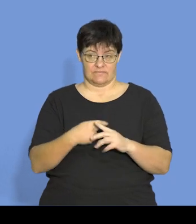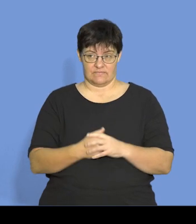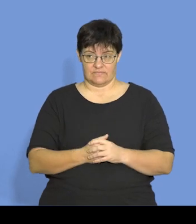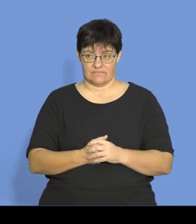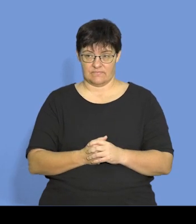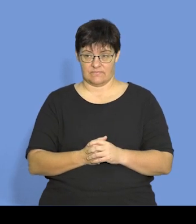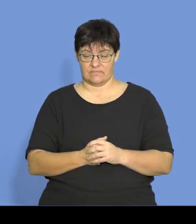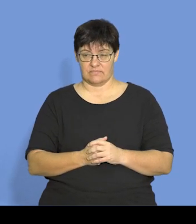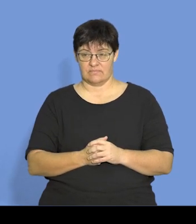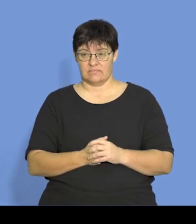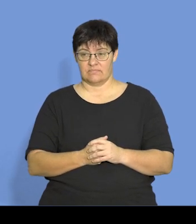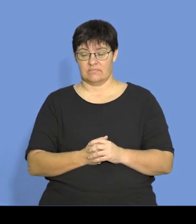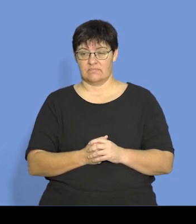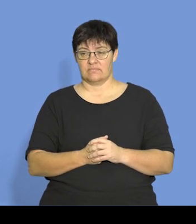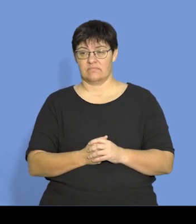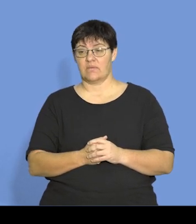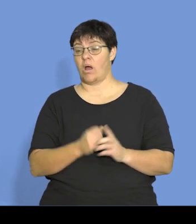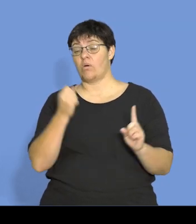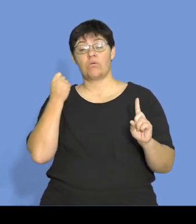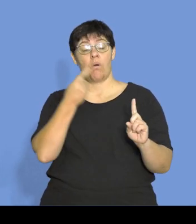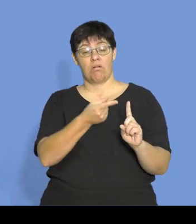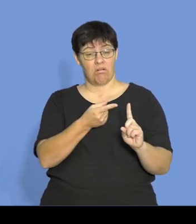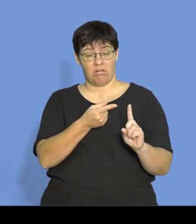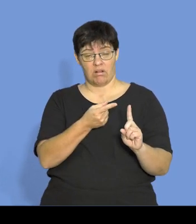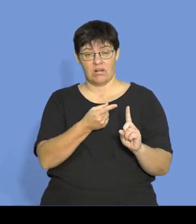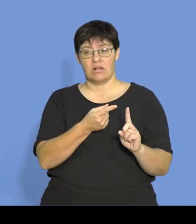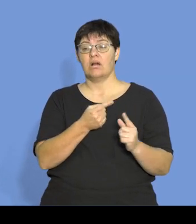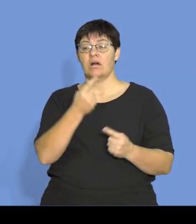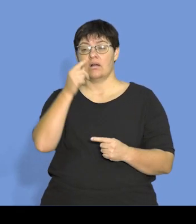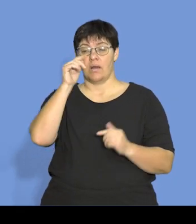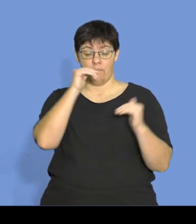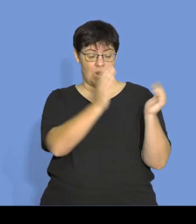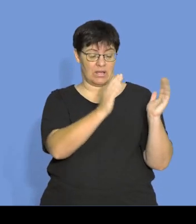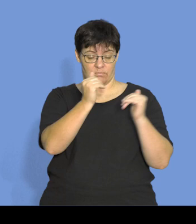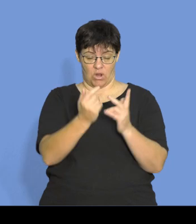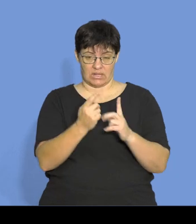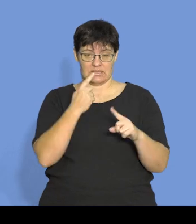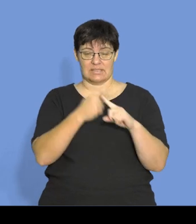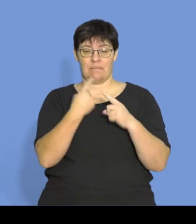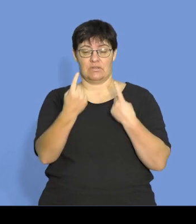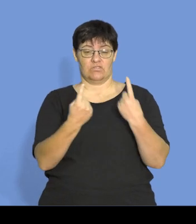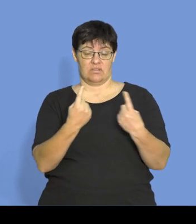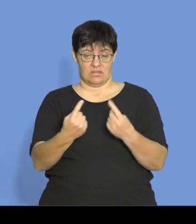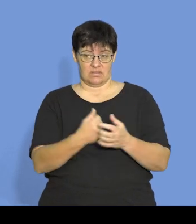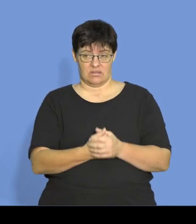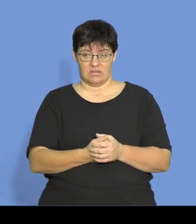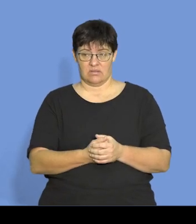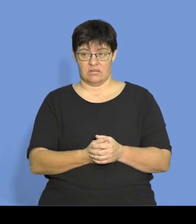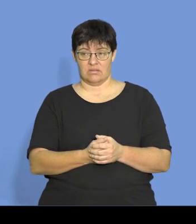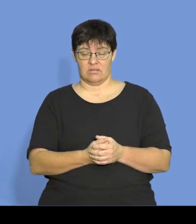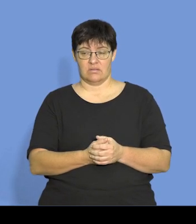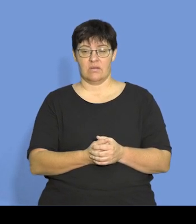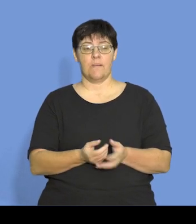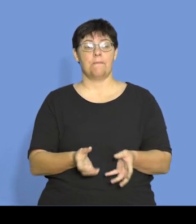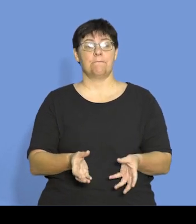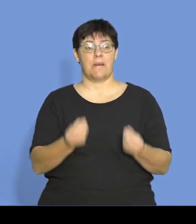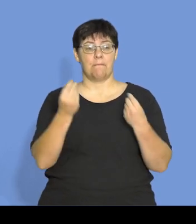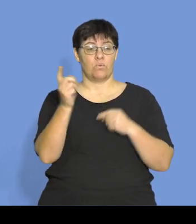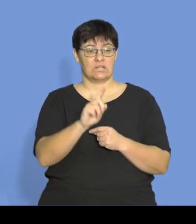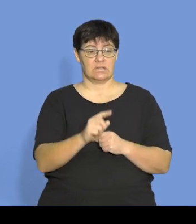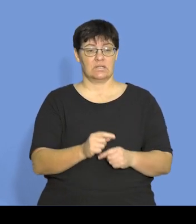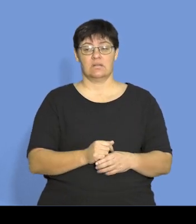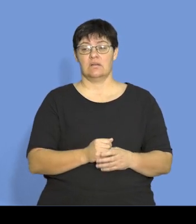give me a positive. Now the goal will be to multiply the two brackets, and if you do that,